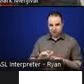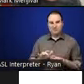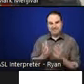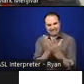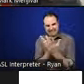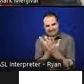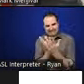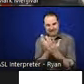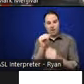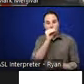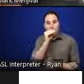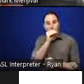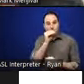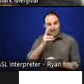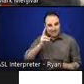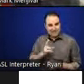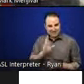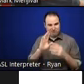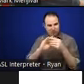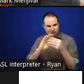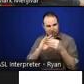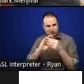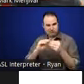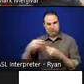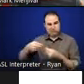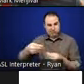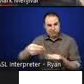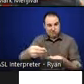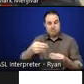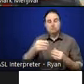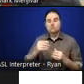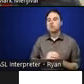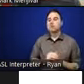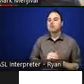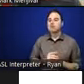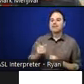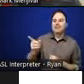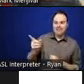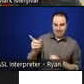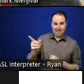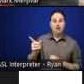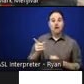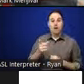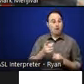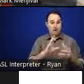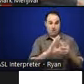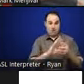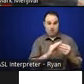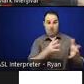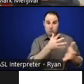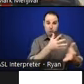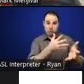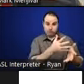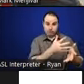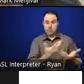the difference between the orality of oral history and then the transcript of it. And there are two different things. And an edited transcript,